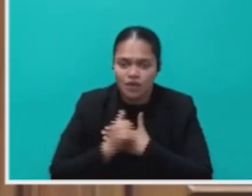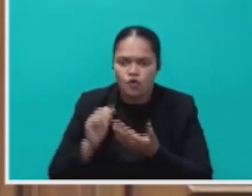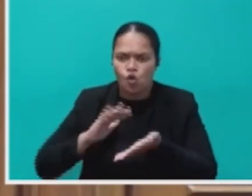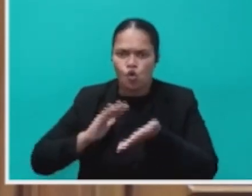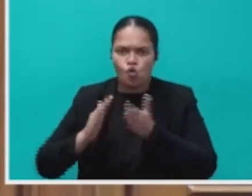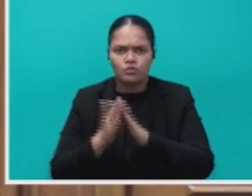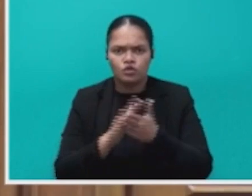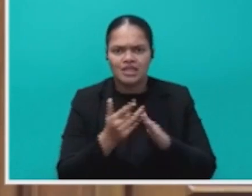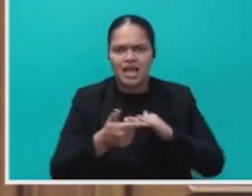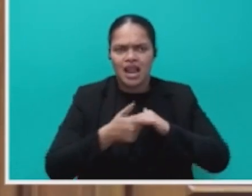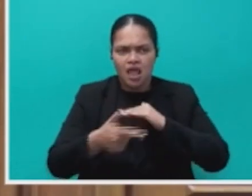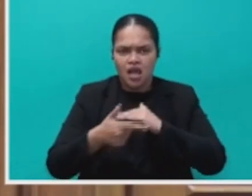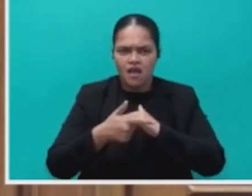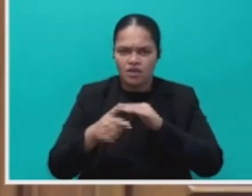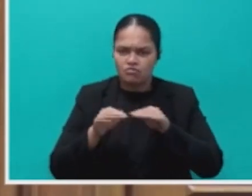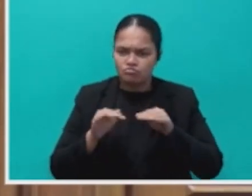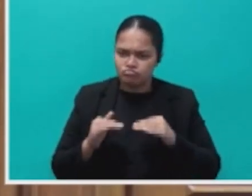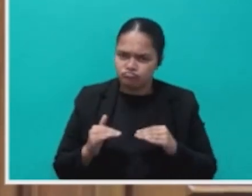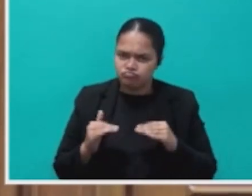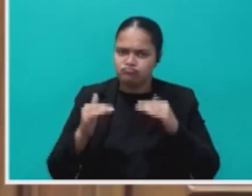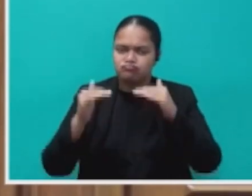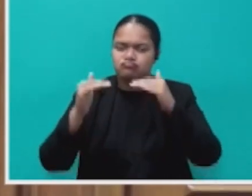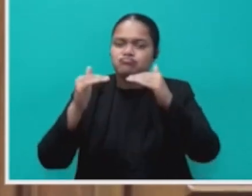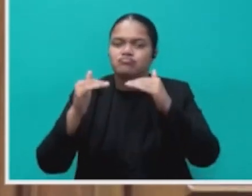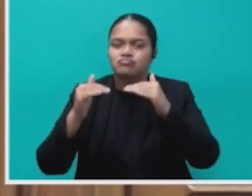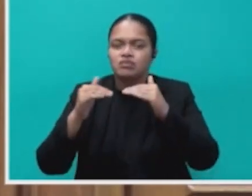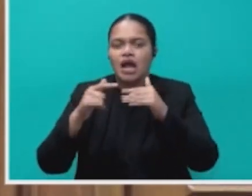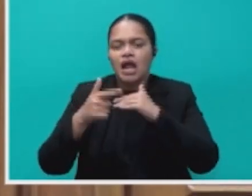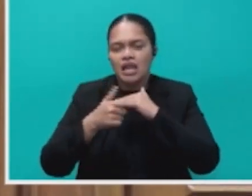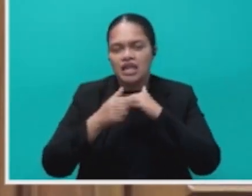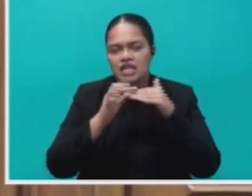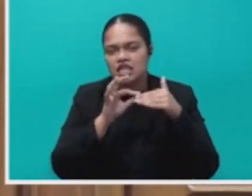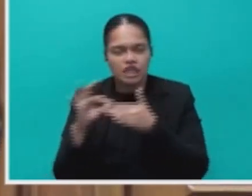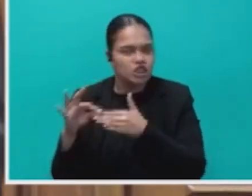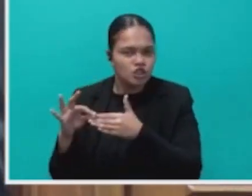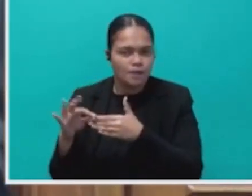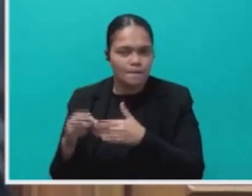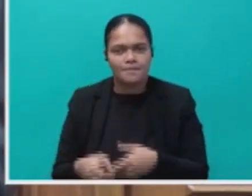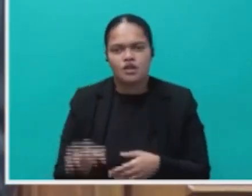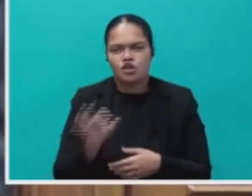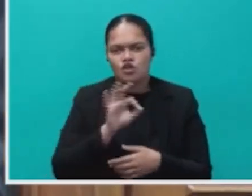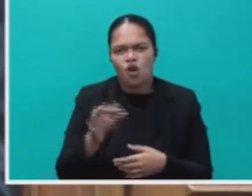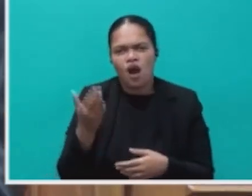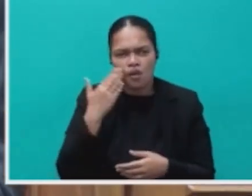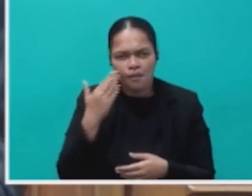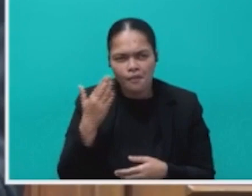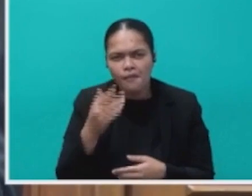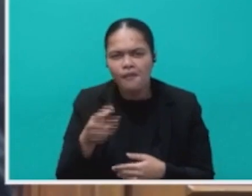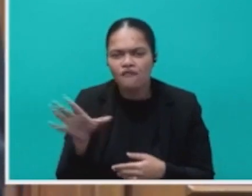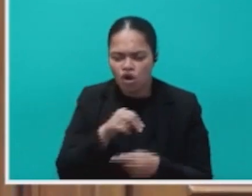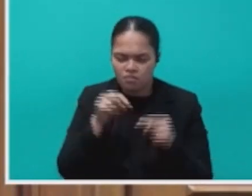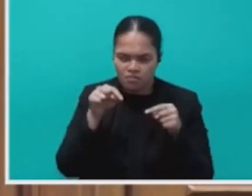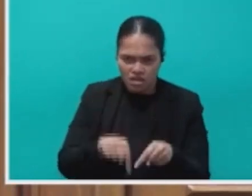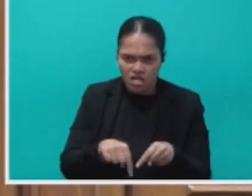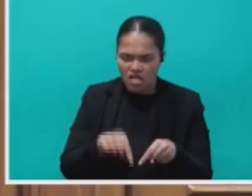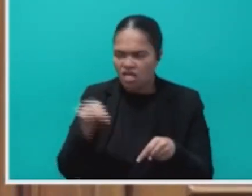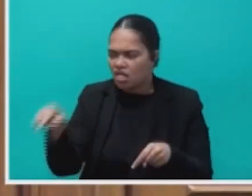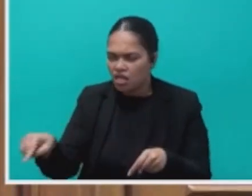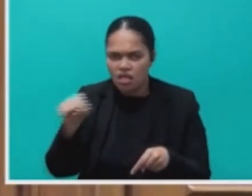level right up to all echelons of leadership, and not sporadic awareness efforts from here and there.